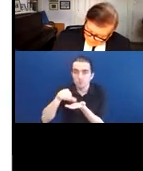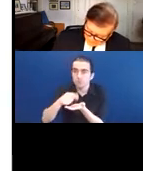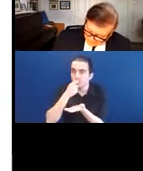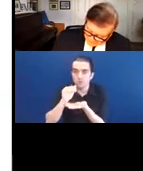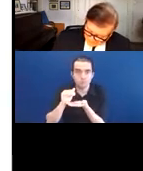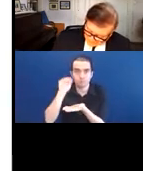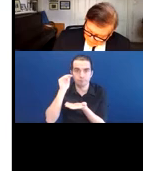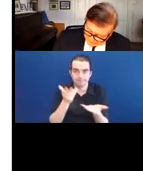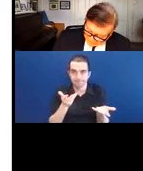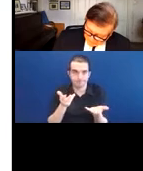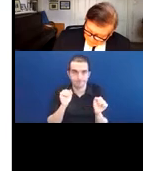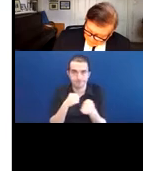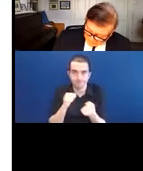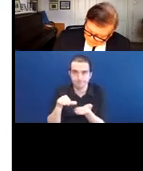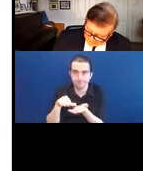in India.